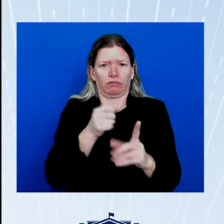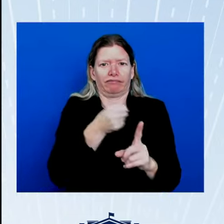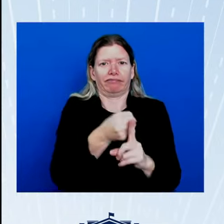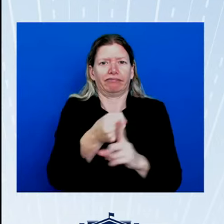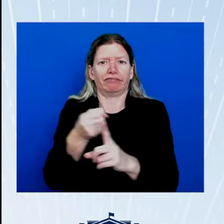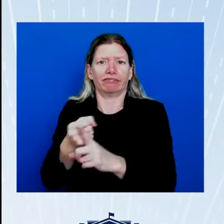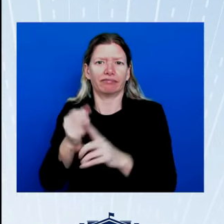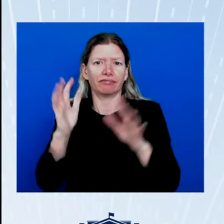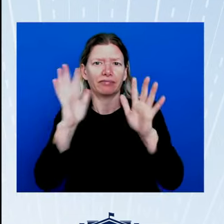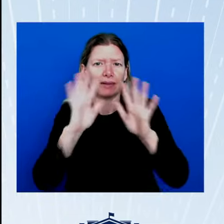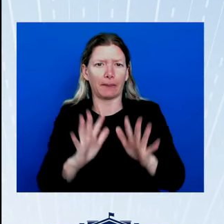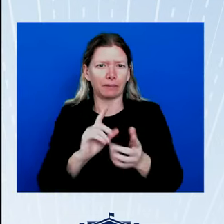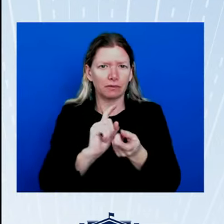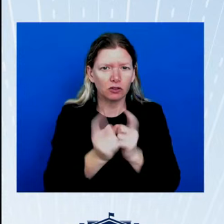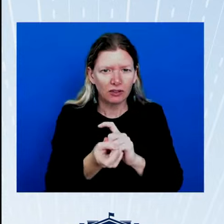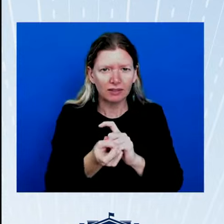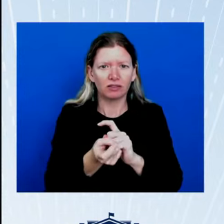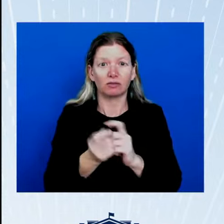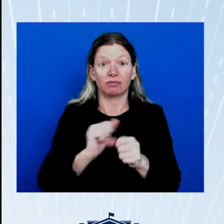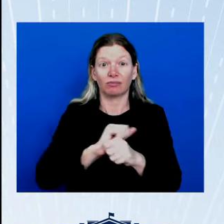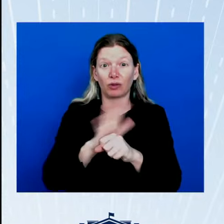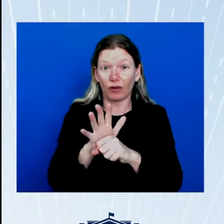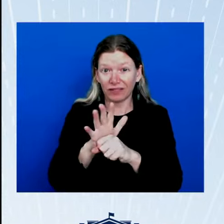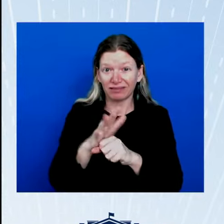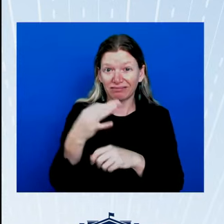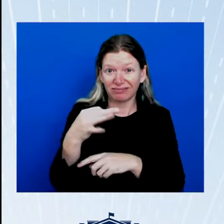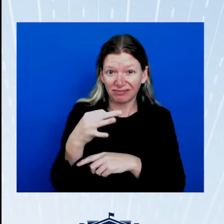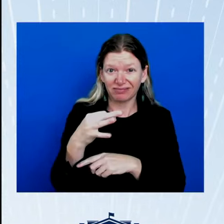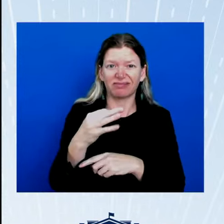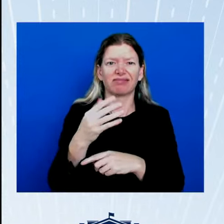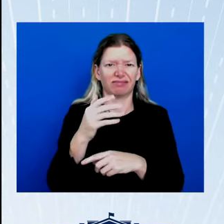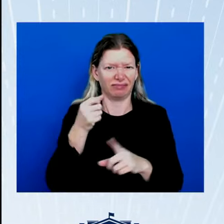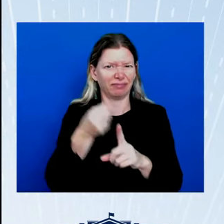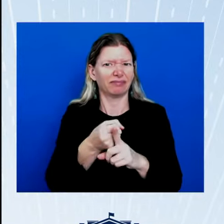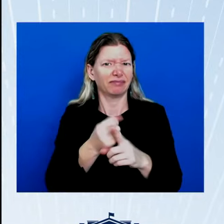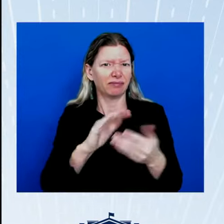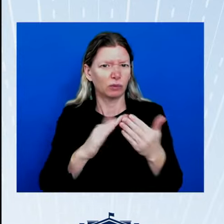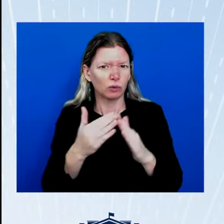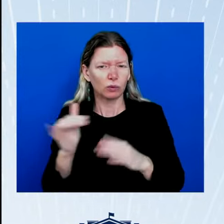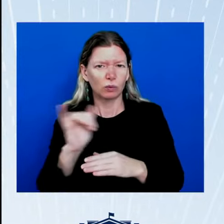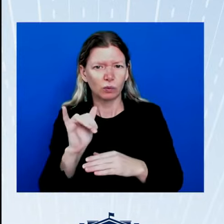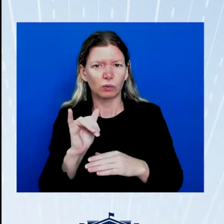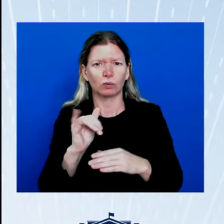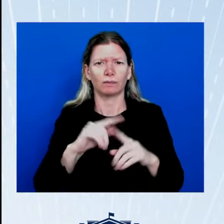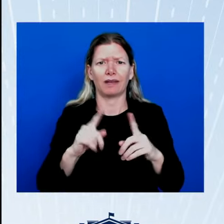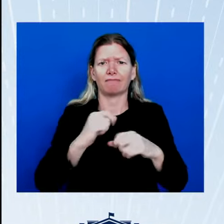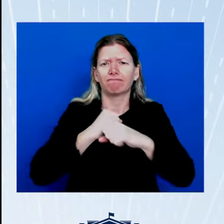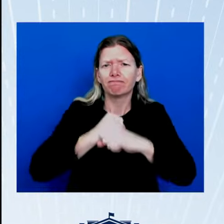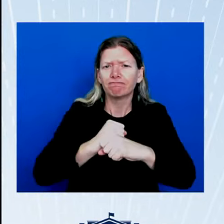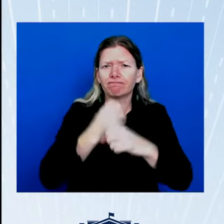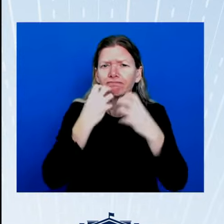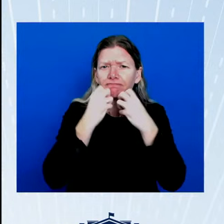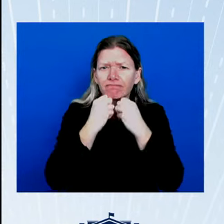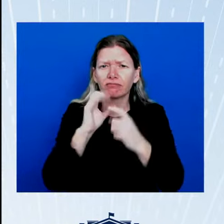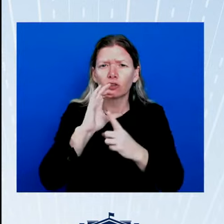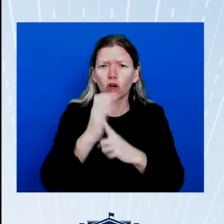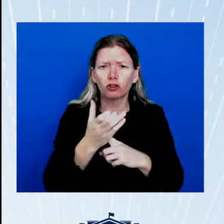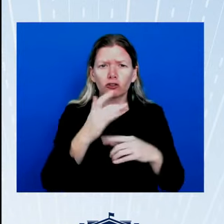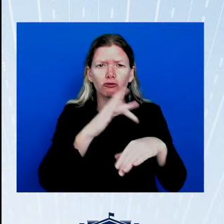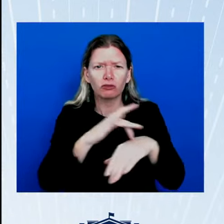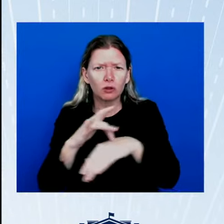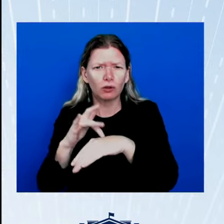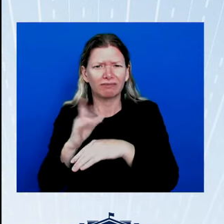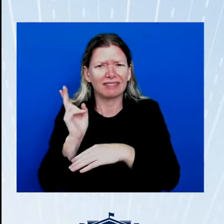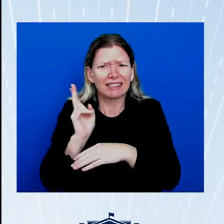disadvantaged communities, as outlined in the Biden-Harris administration's Justice 40 initiative. Recent awards in this